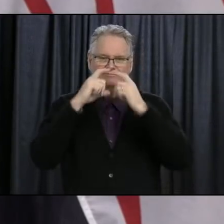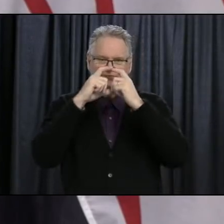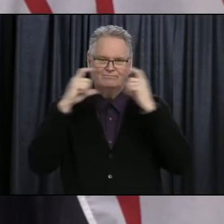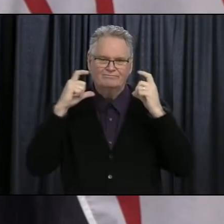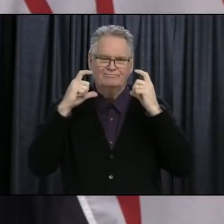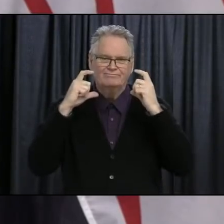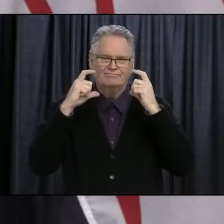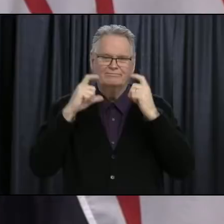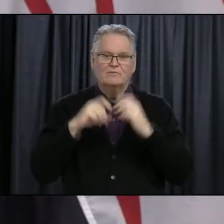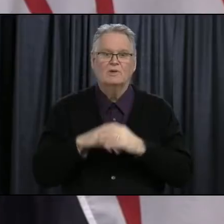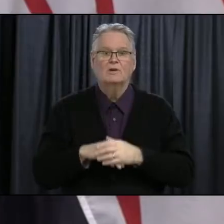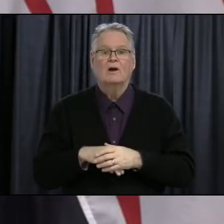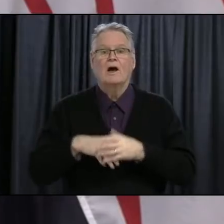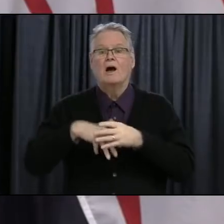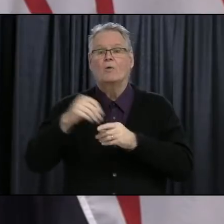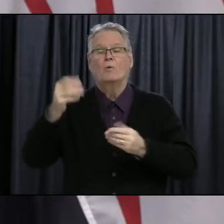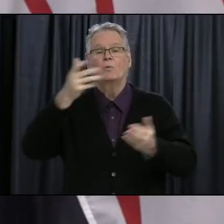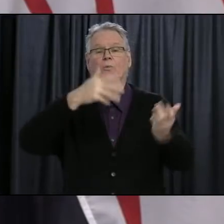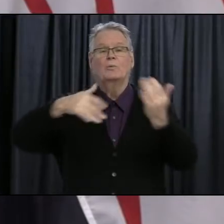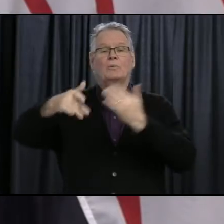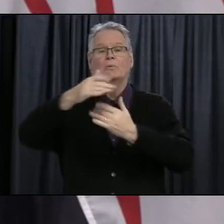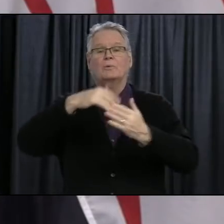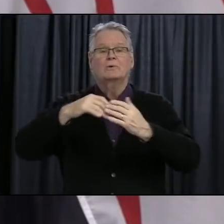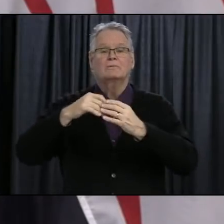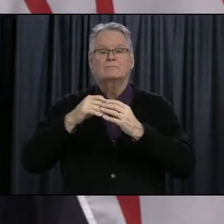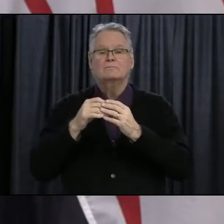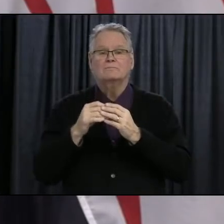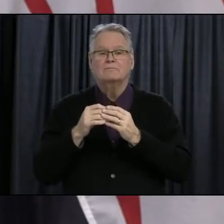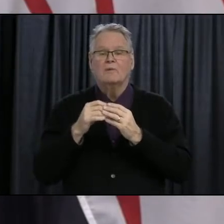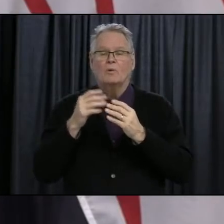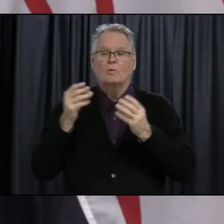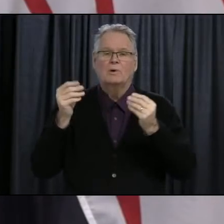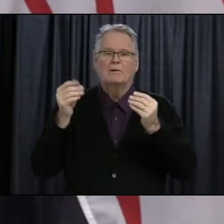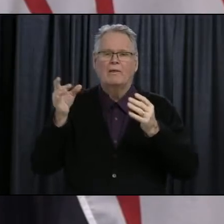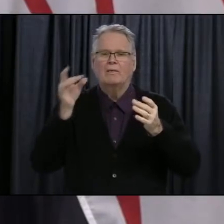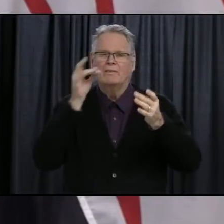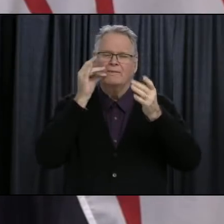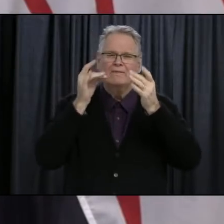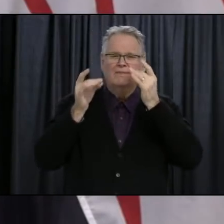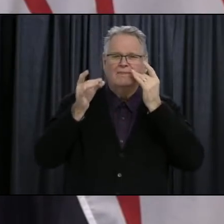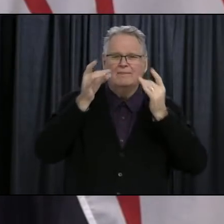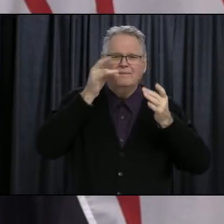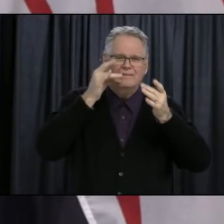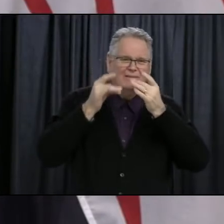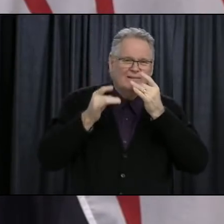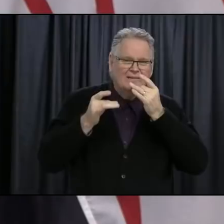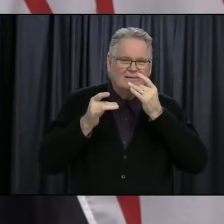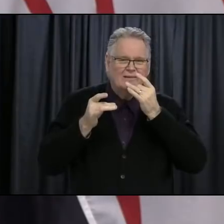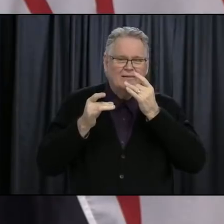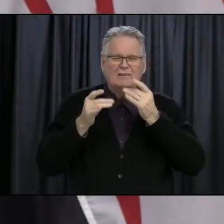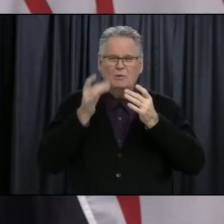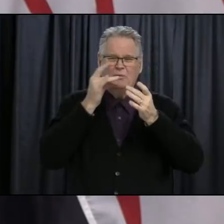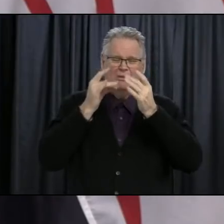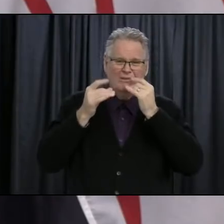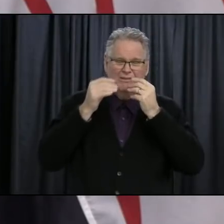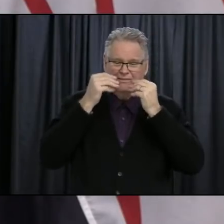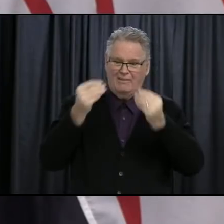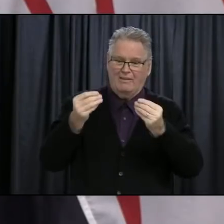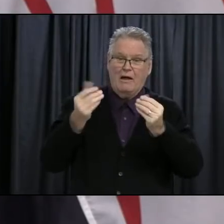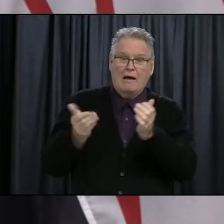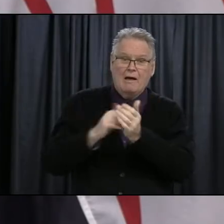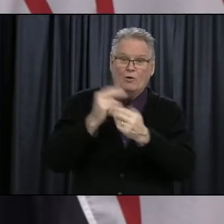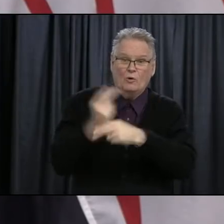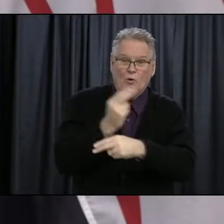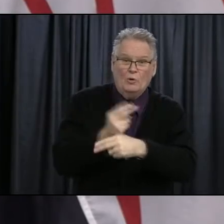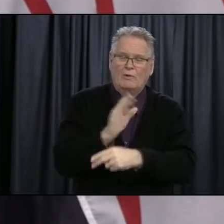once you remove it, you should discard it. And your reusable mask should be washed at the end of the day. As a reminder, your mask should